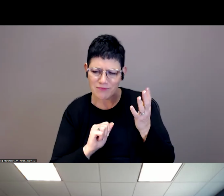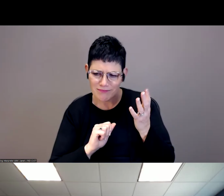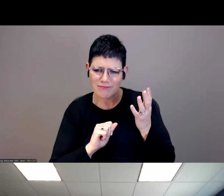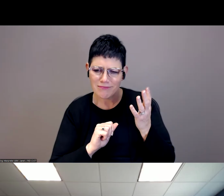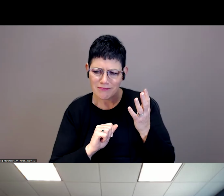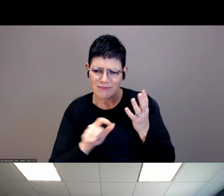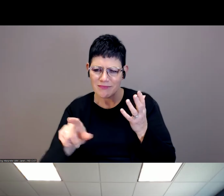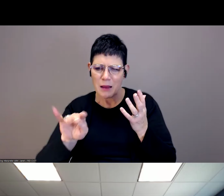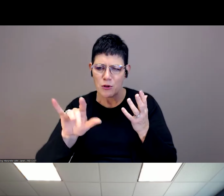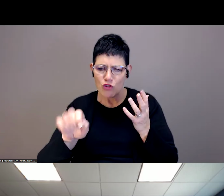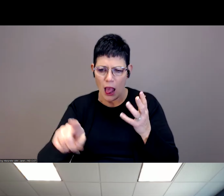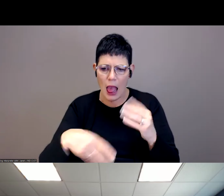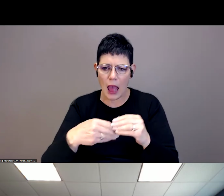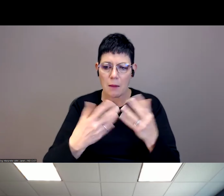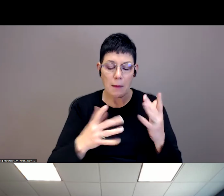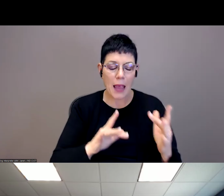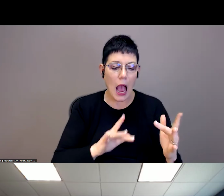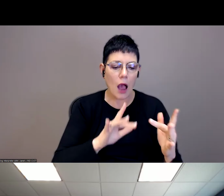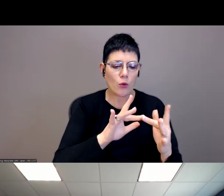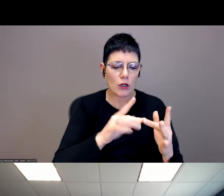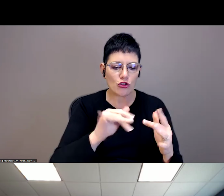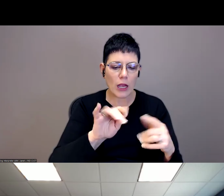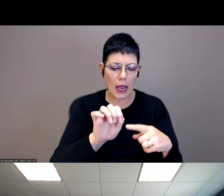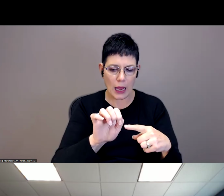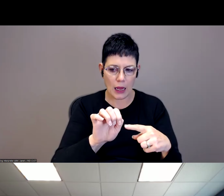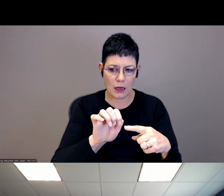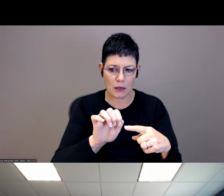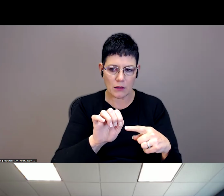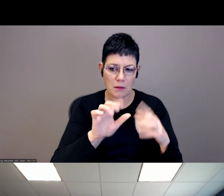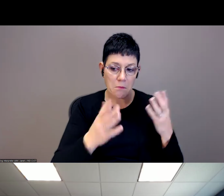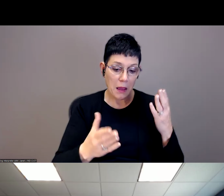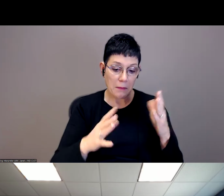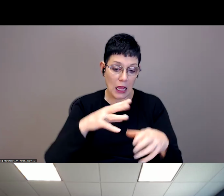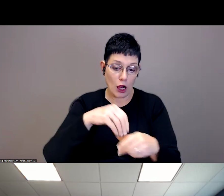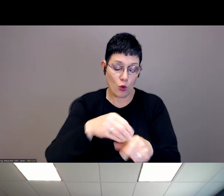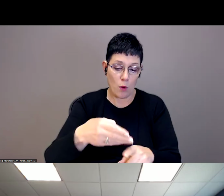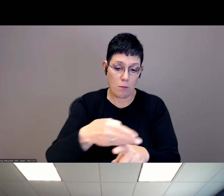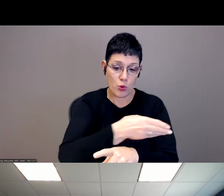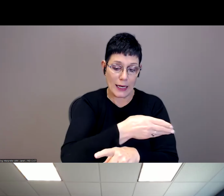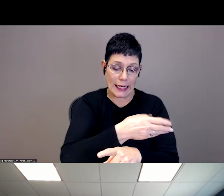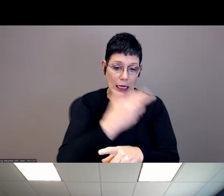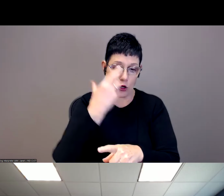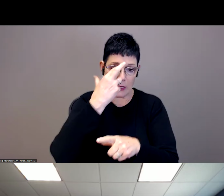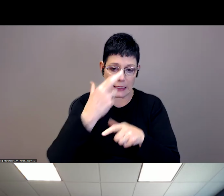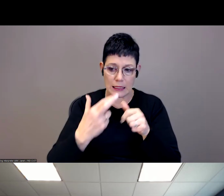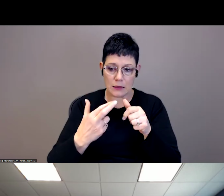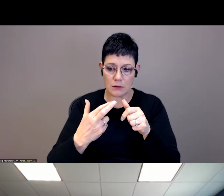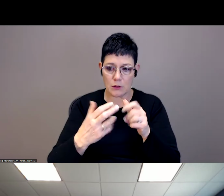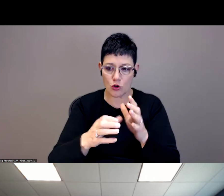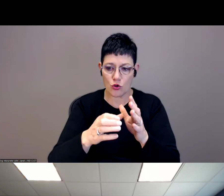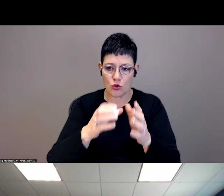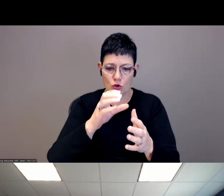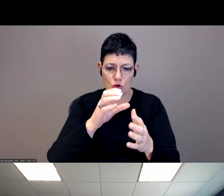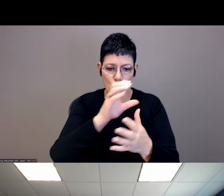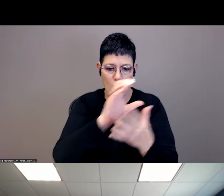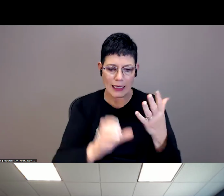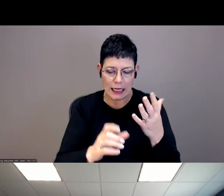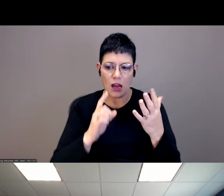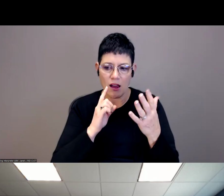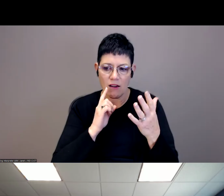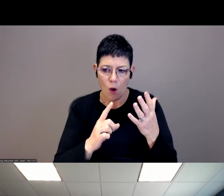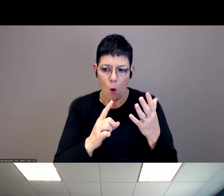from Michelle, my outreach guides include the preconditions of inclusion as a measure to evaluate who